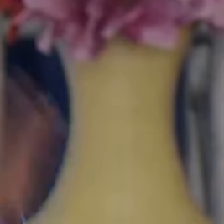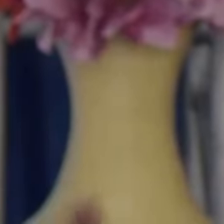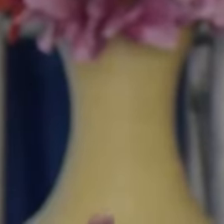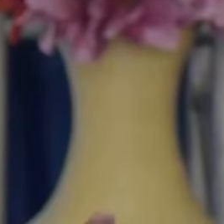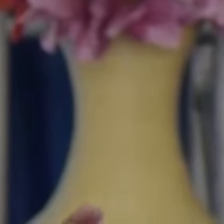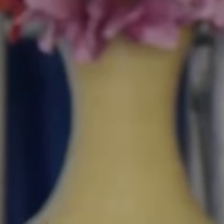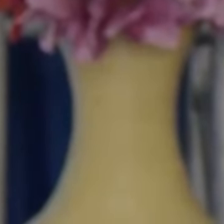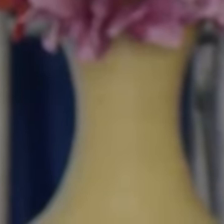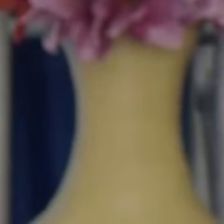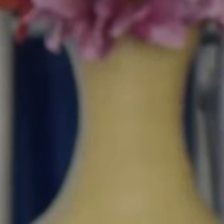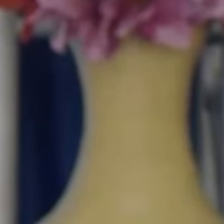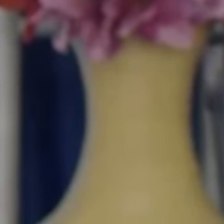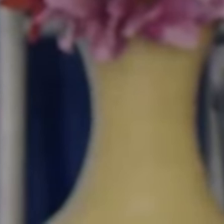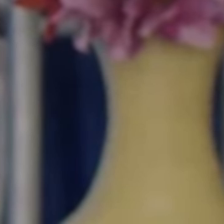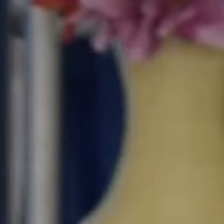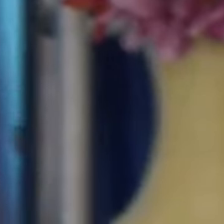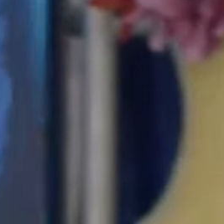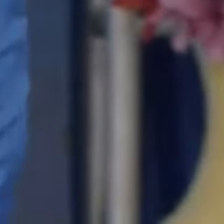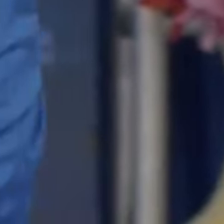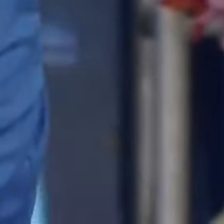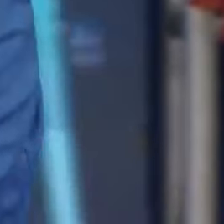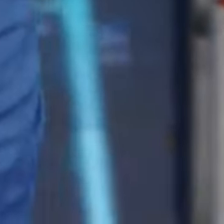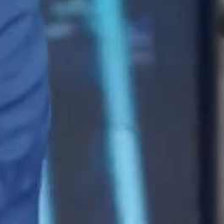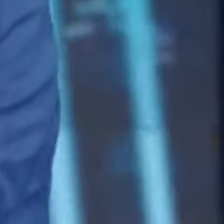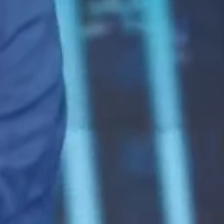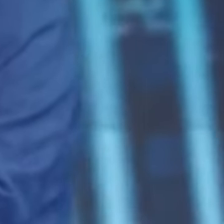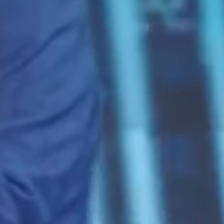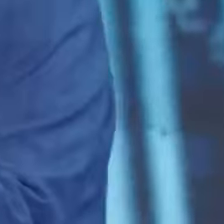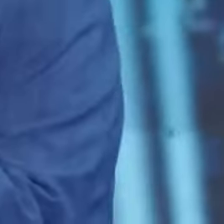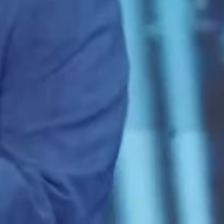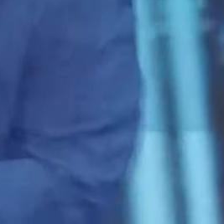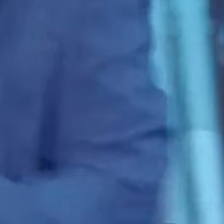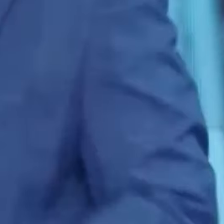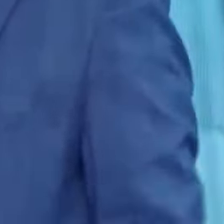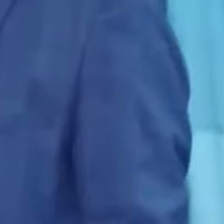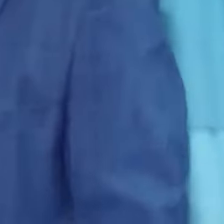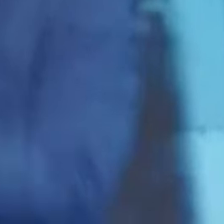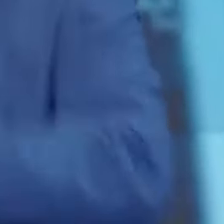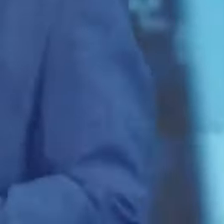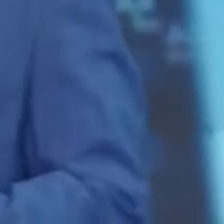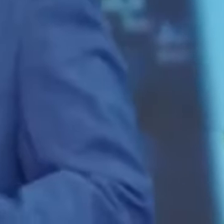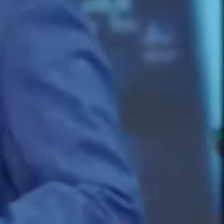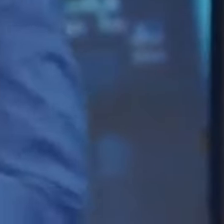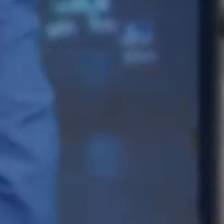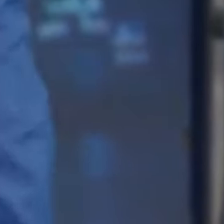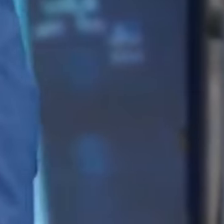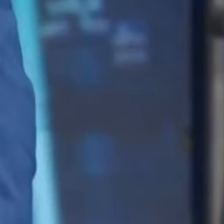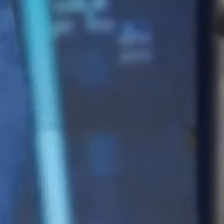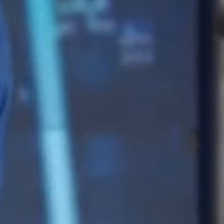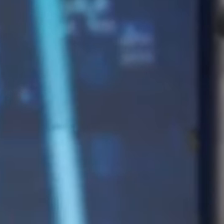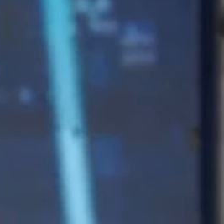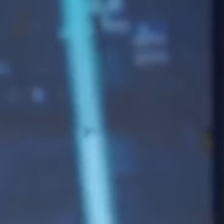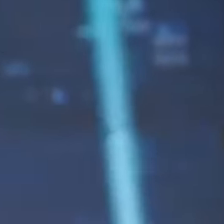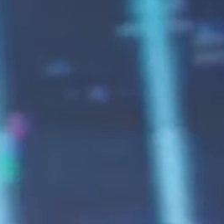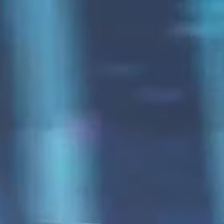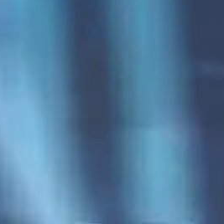and then you are down because of what you are withdrawing from your bank. If you told your mind, now